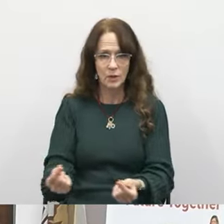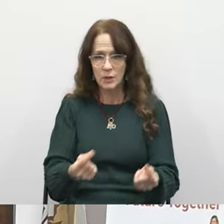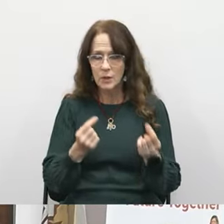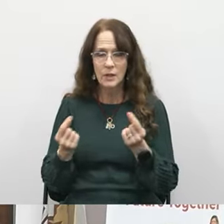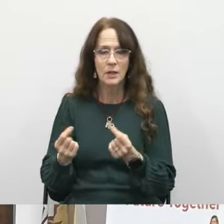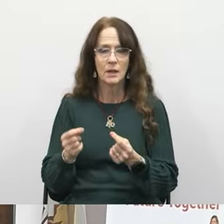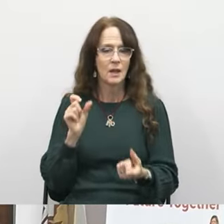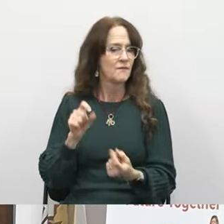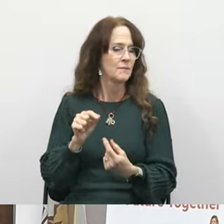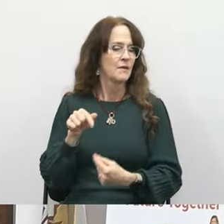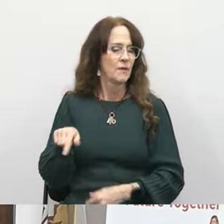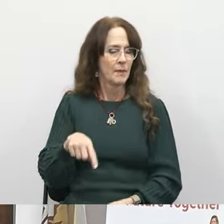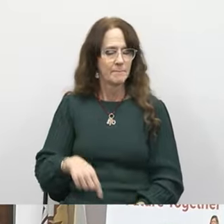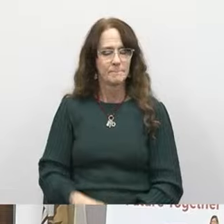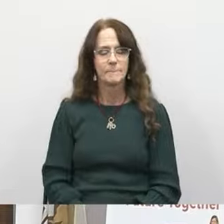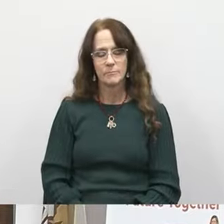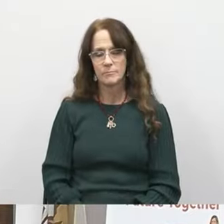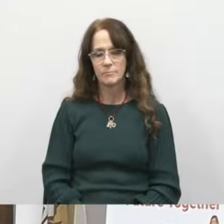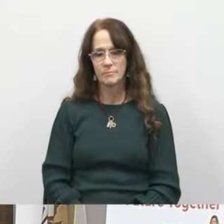get their feedback.